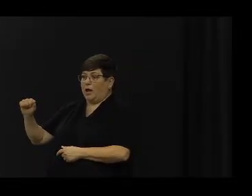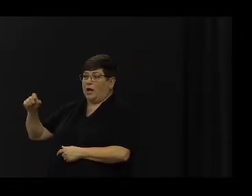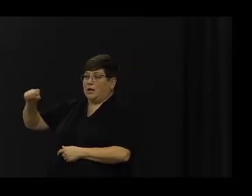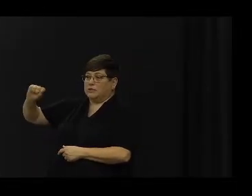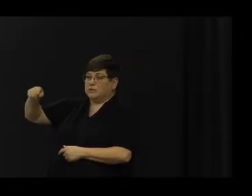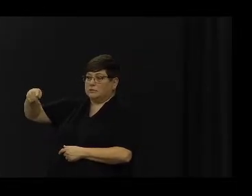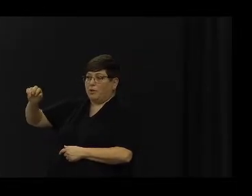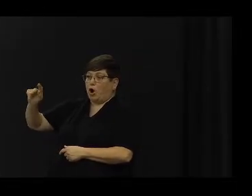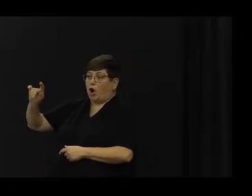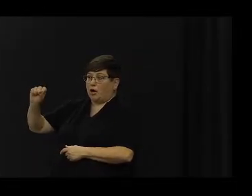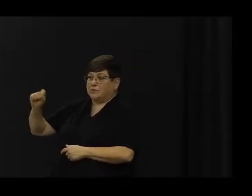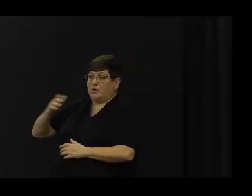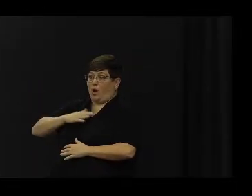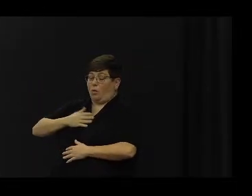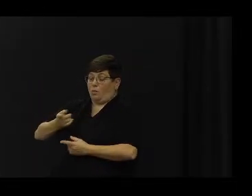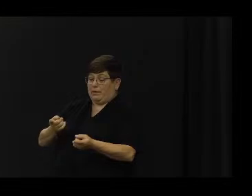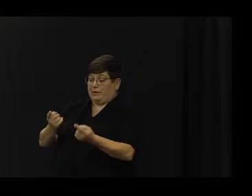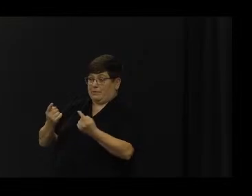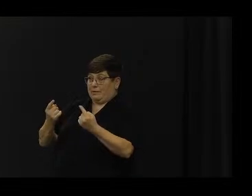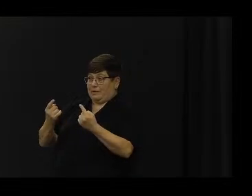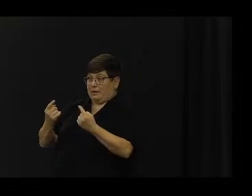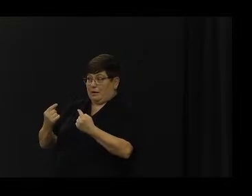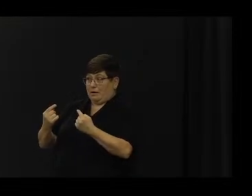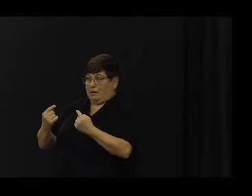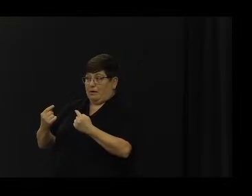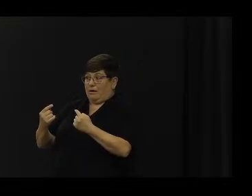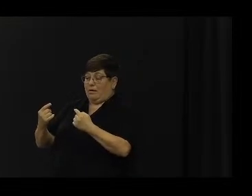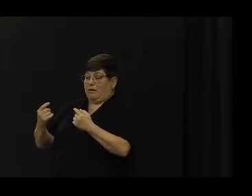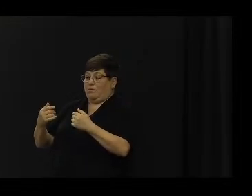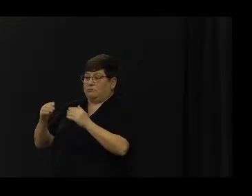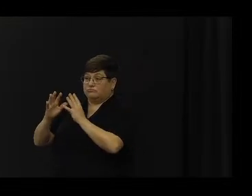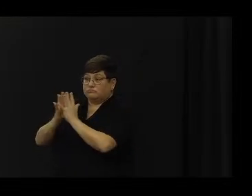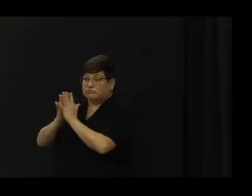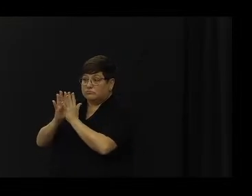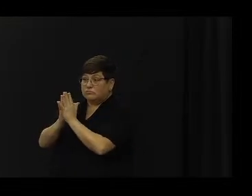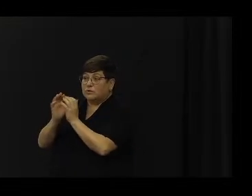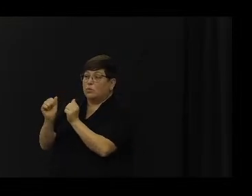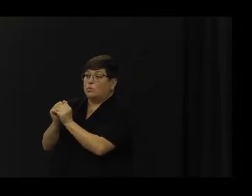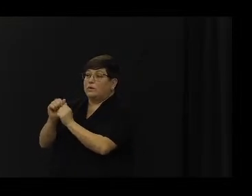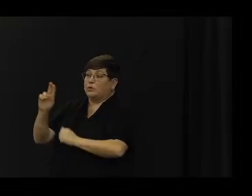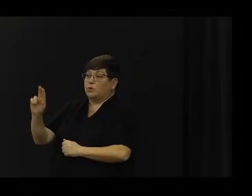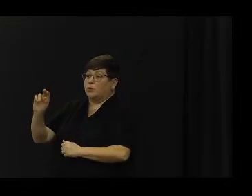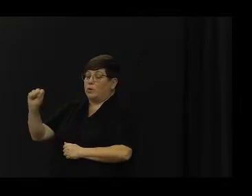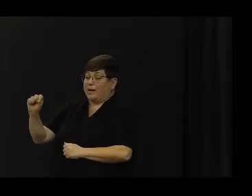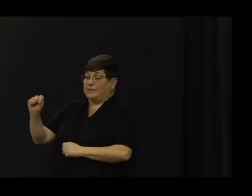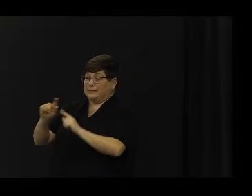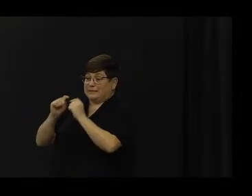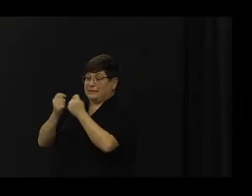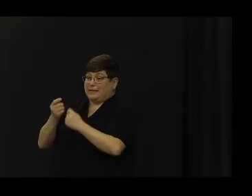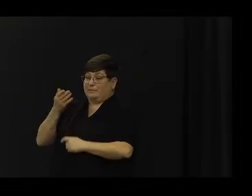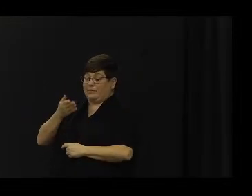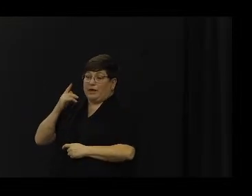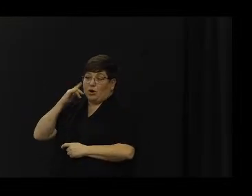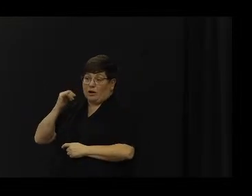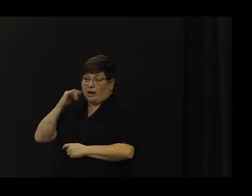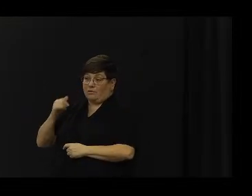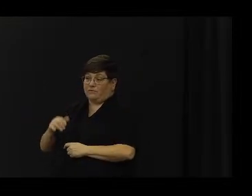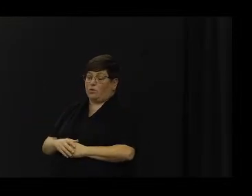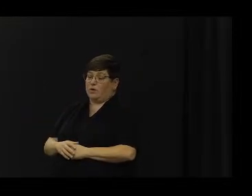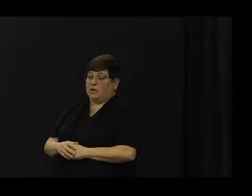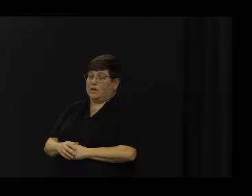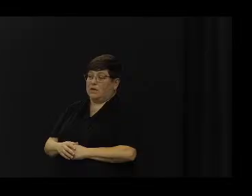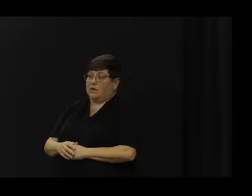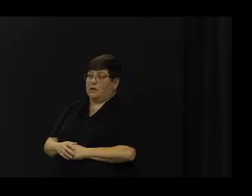they're willing to come and play and scrimmage with the U.S. team in California. So this took place just recently.